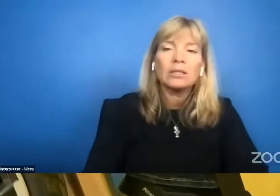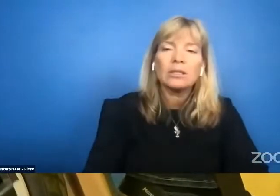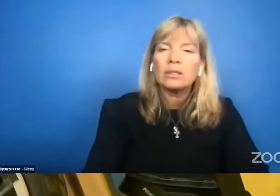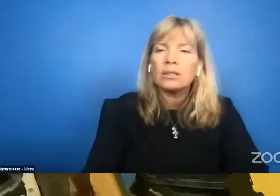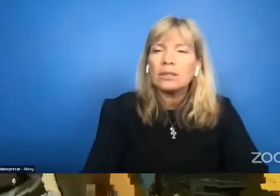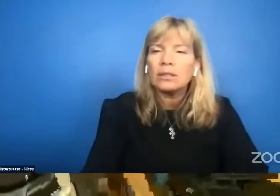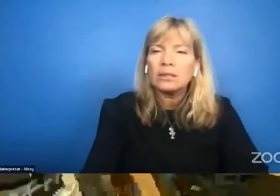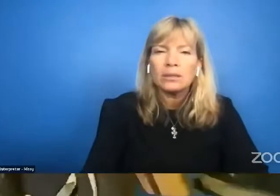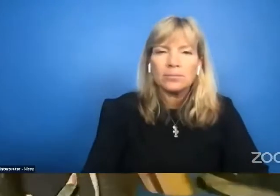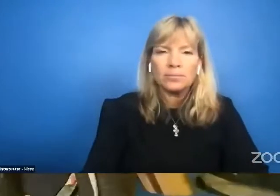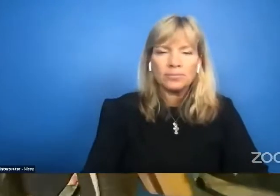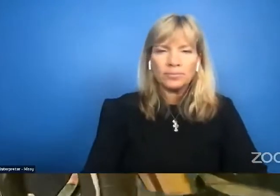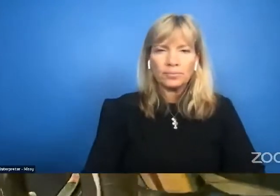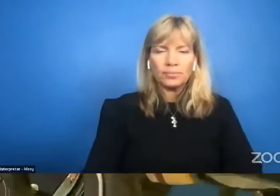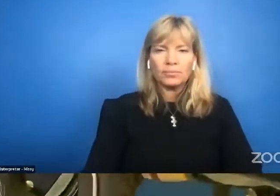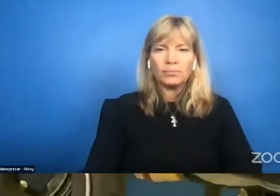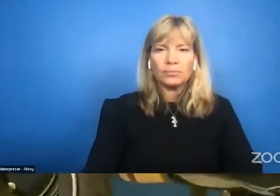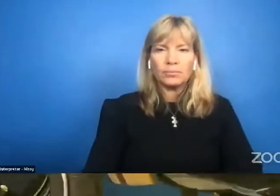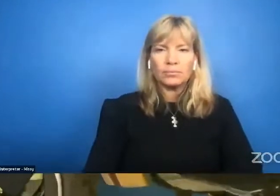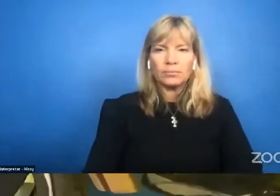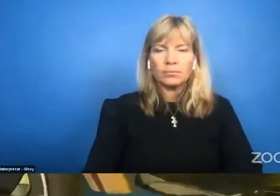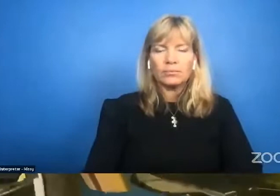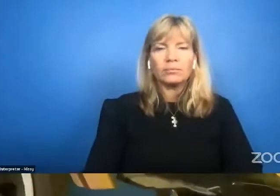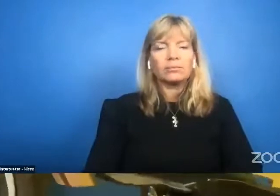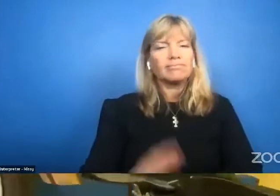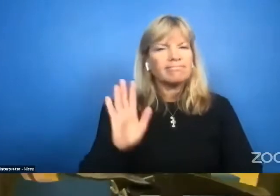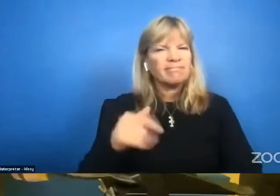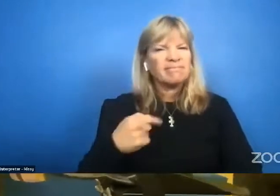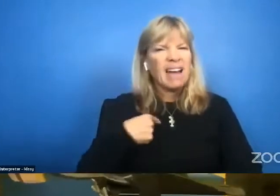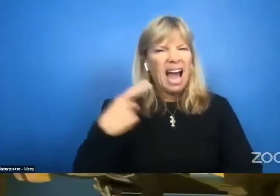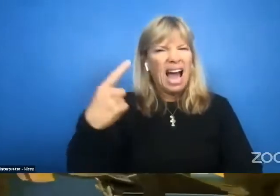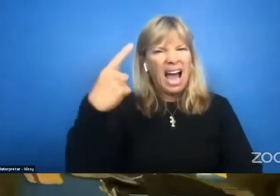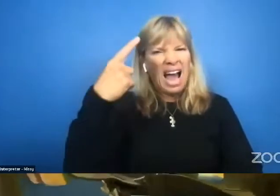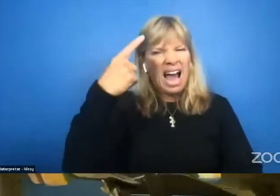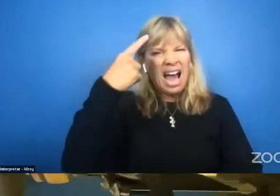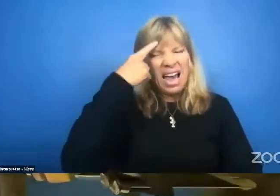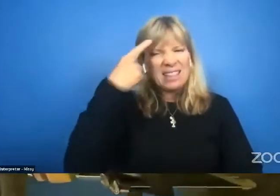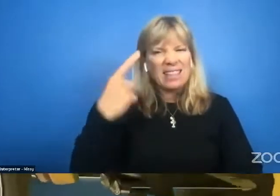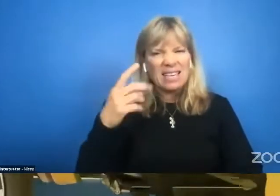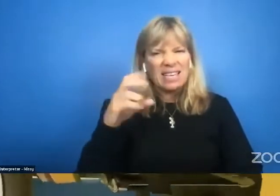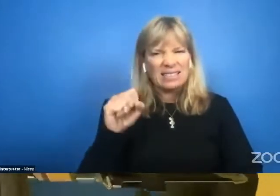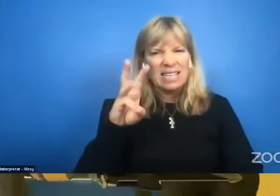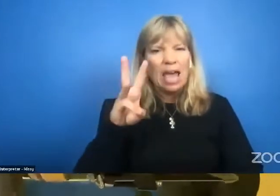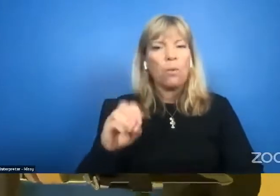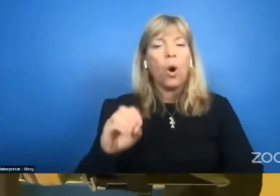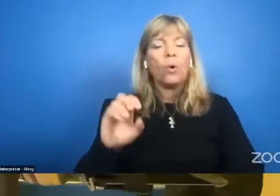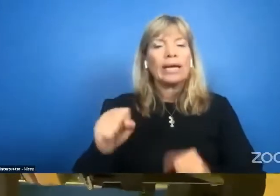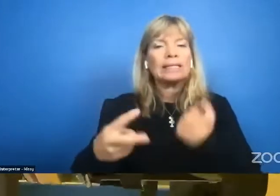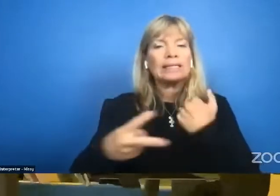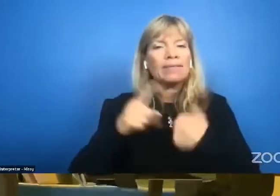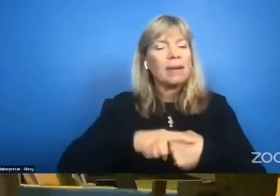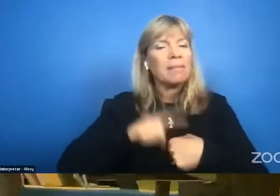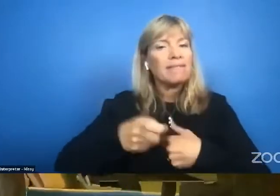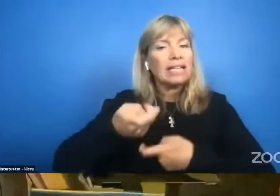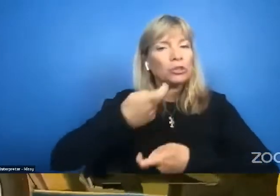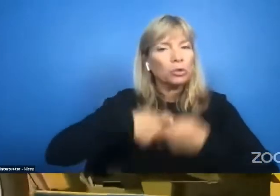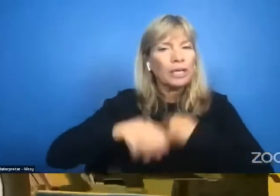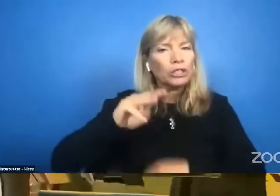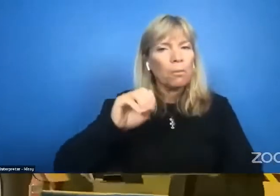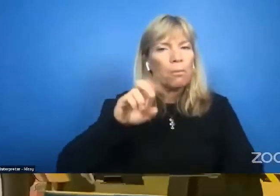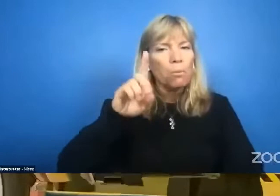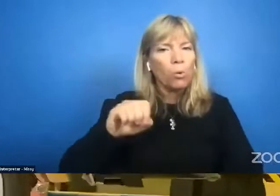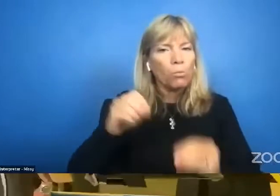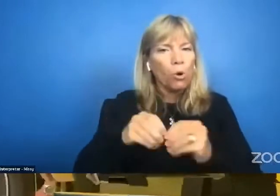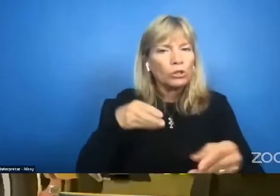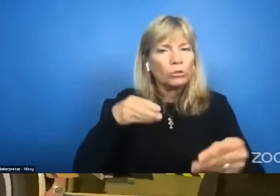I think that Skevo can save times if they switch the modes smoothly. So this is where they might